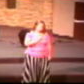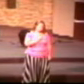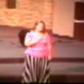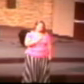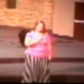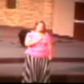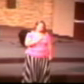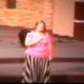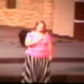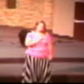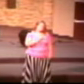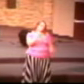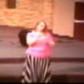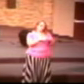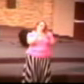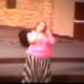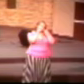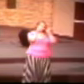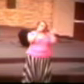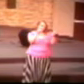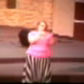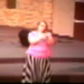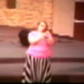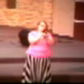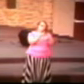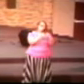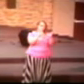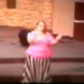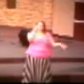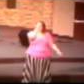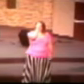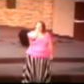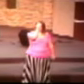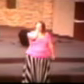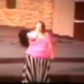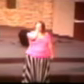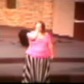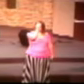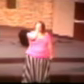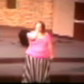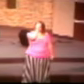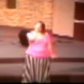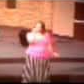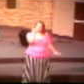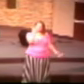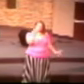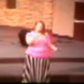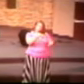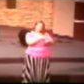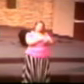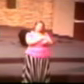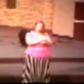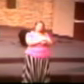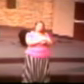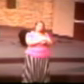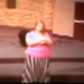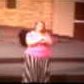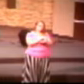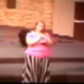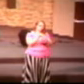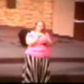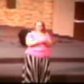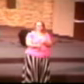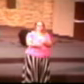And we can't wake up any day of the week without thinking, there are lots of people at the Highland Oaks Church that won't